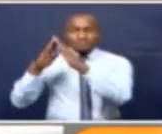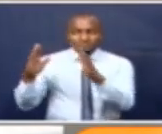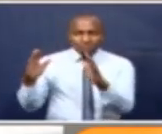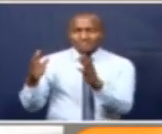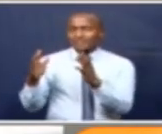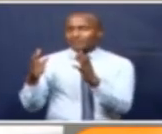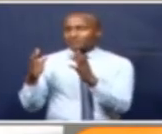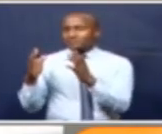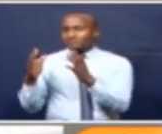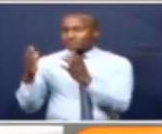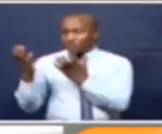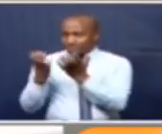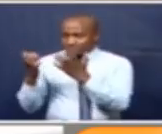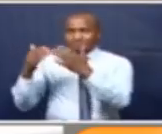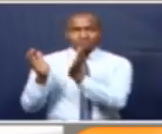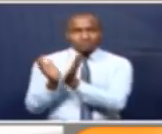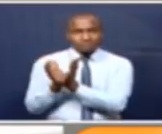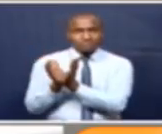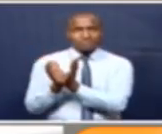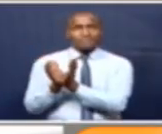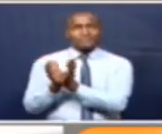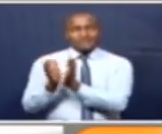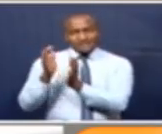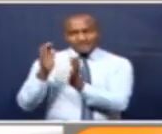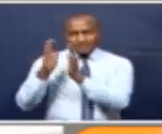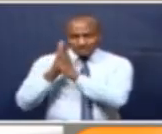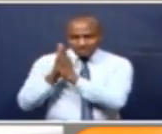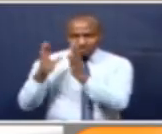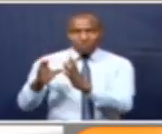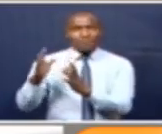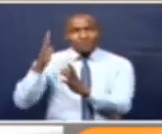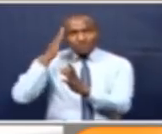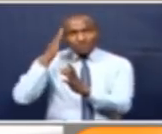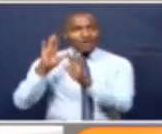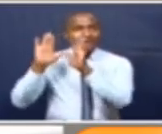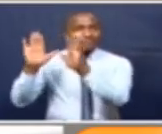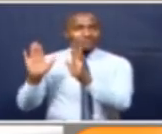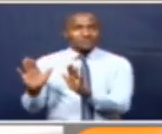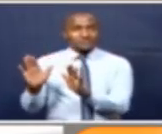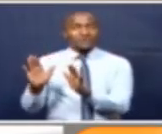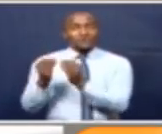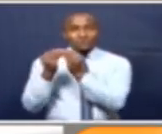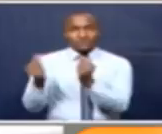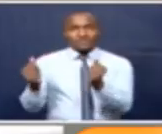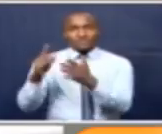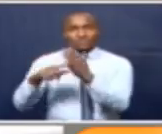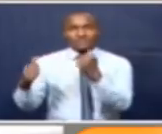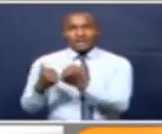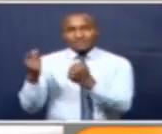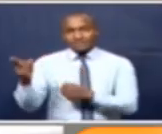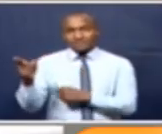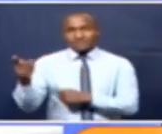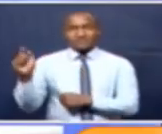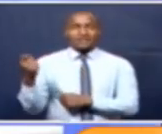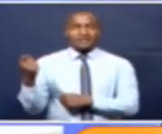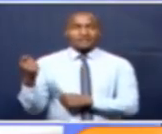would realize that it is important, that it is important to really, really, really address what is going on in the country right now.